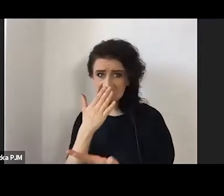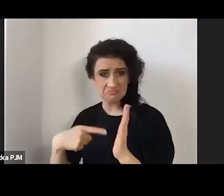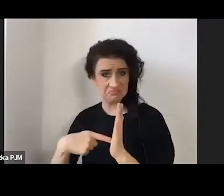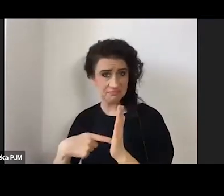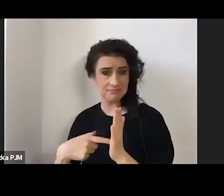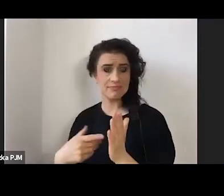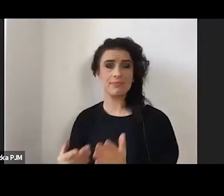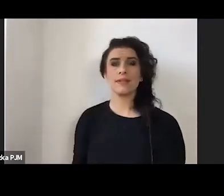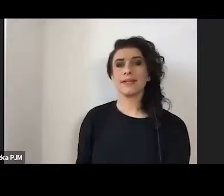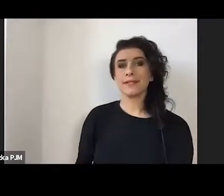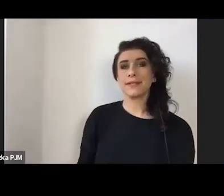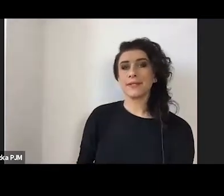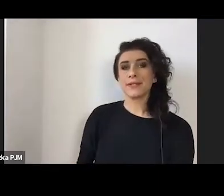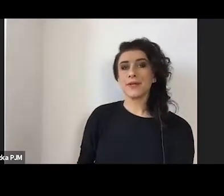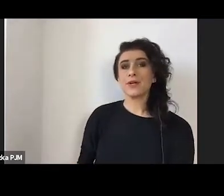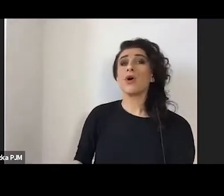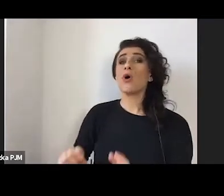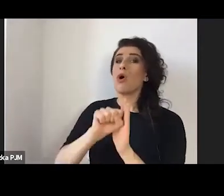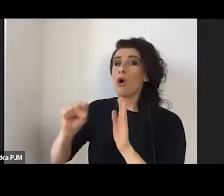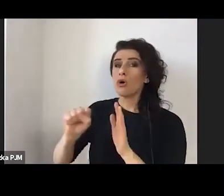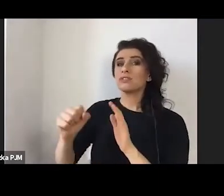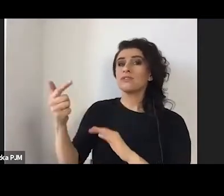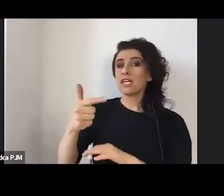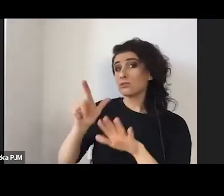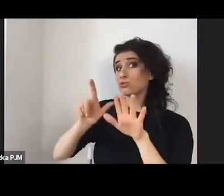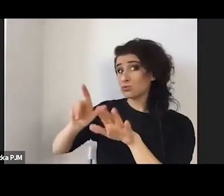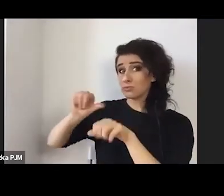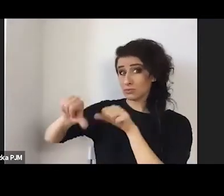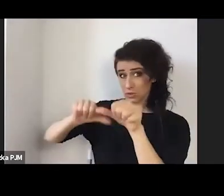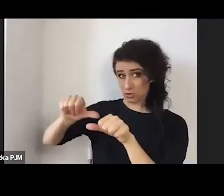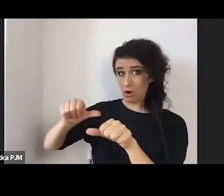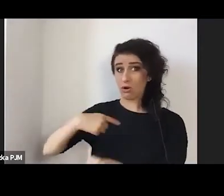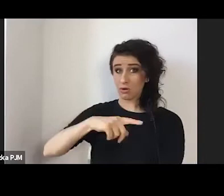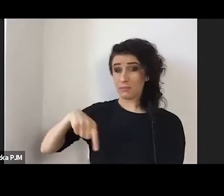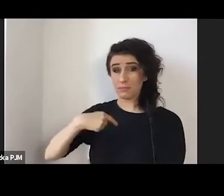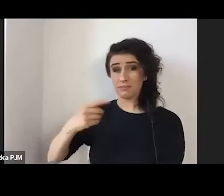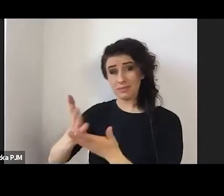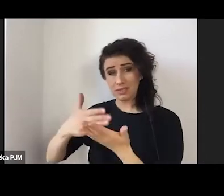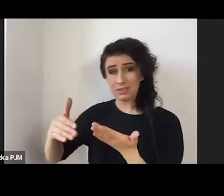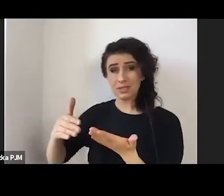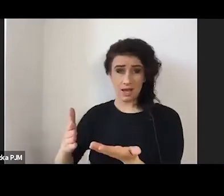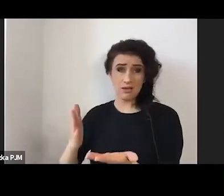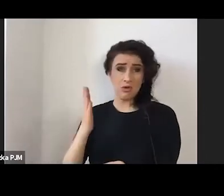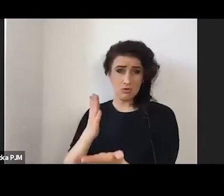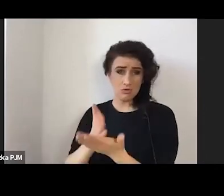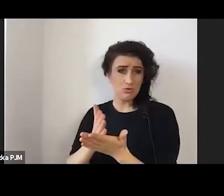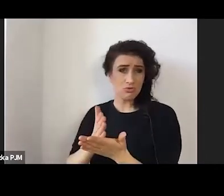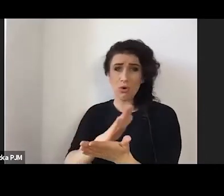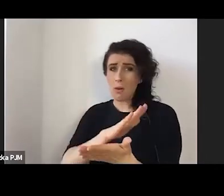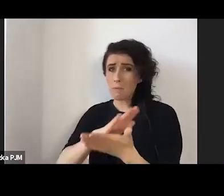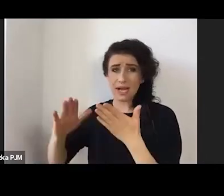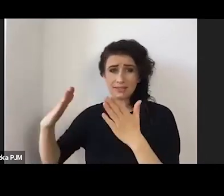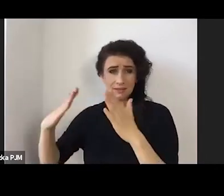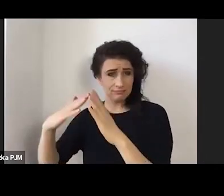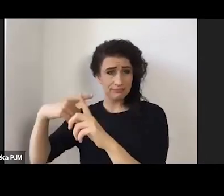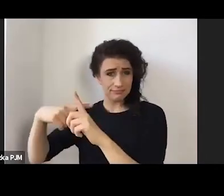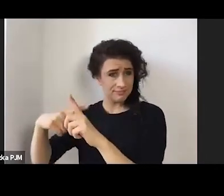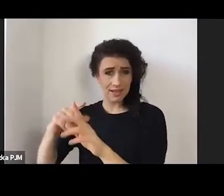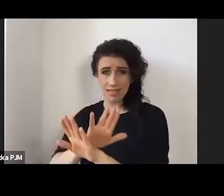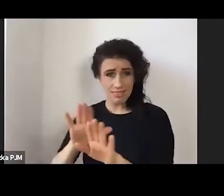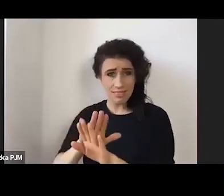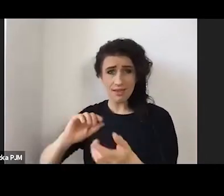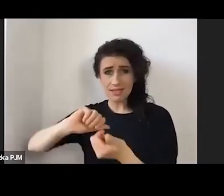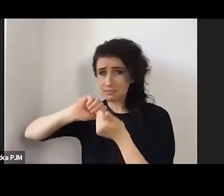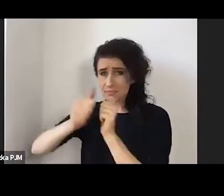2007 because we changed our political constitution. And but before we used to be